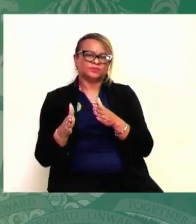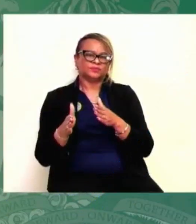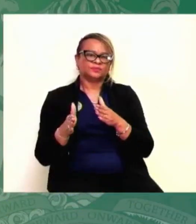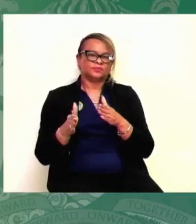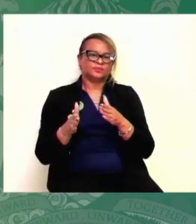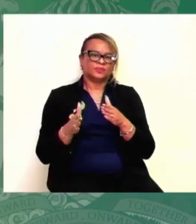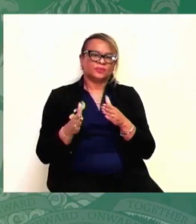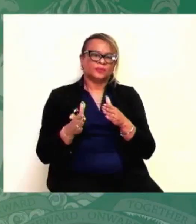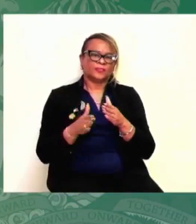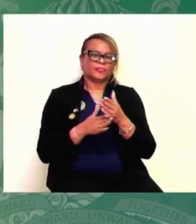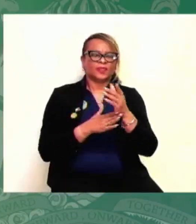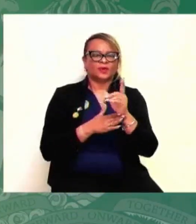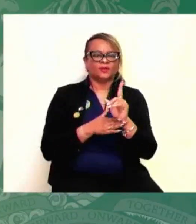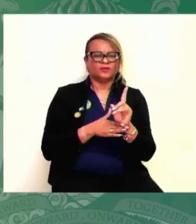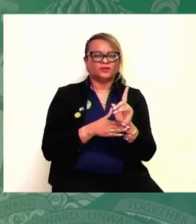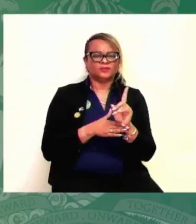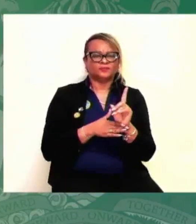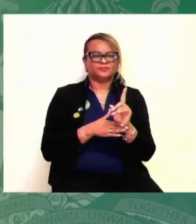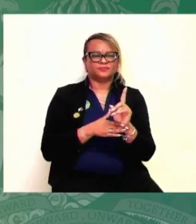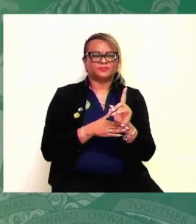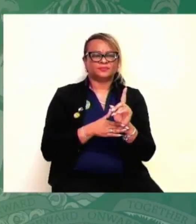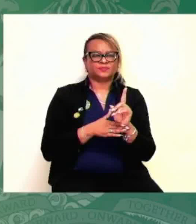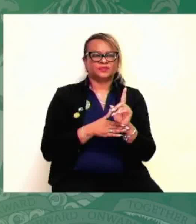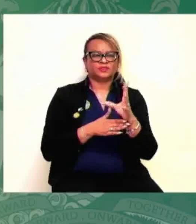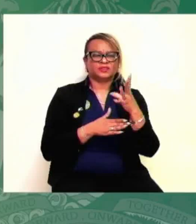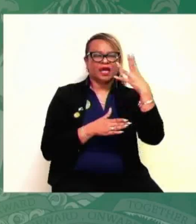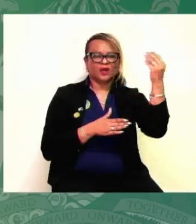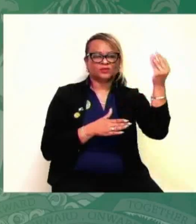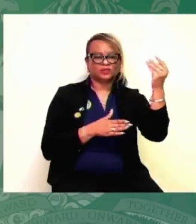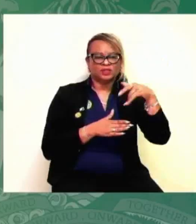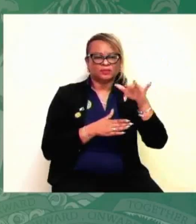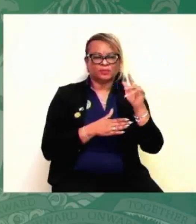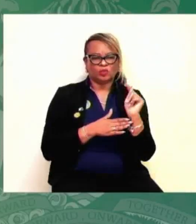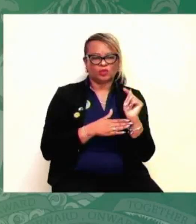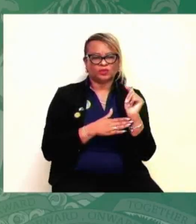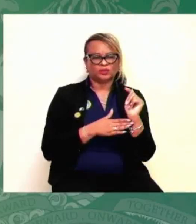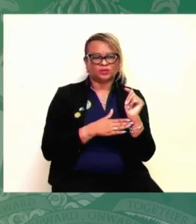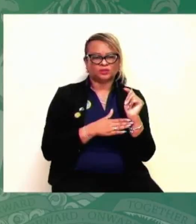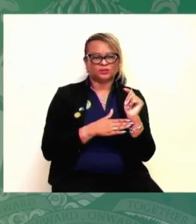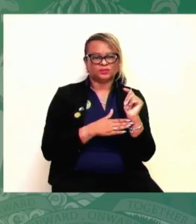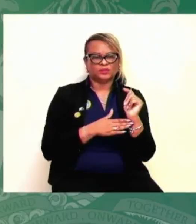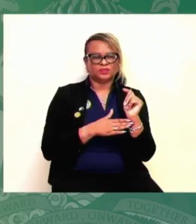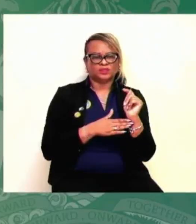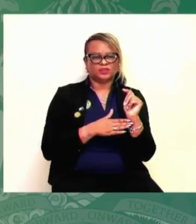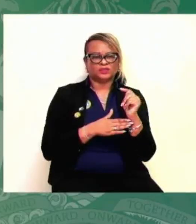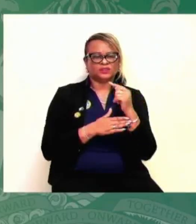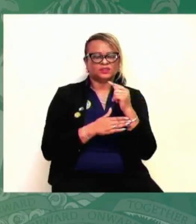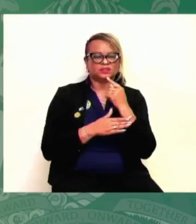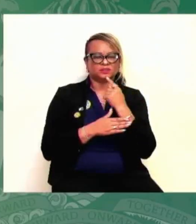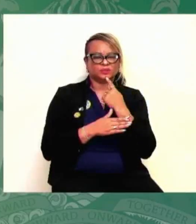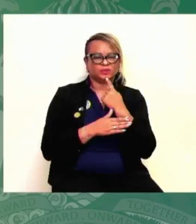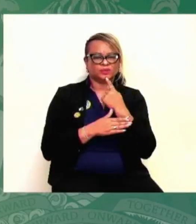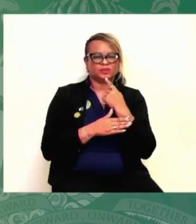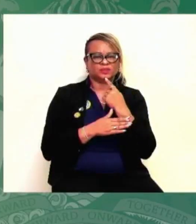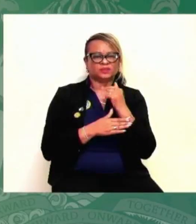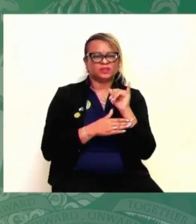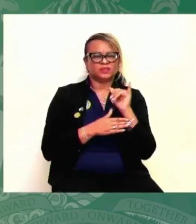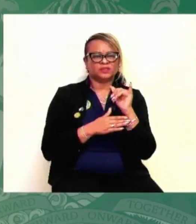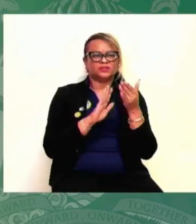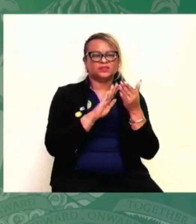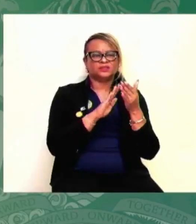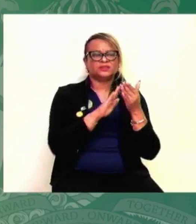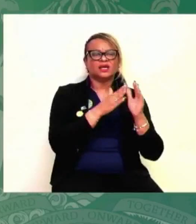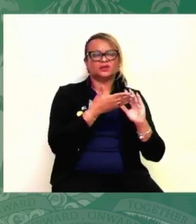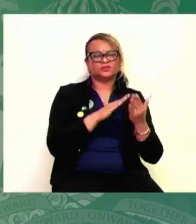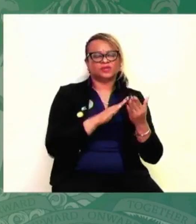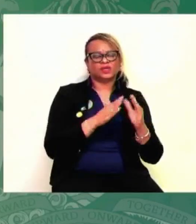However, just outside the port is the disappointment that is downtown Nassau.